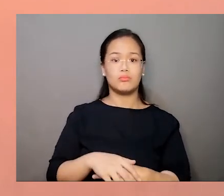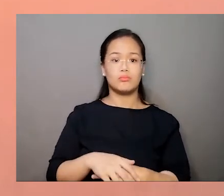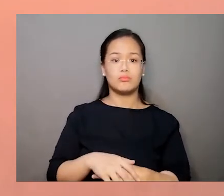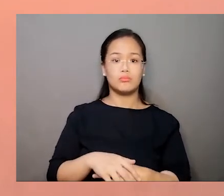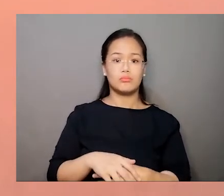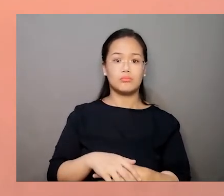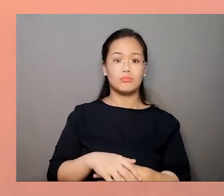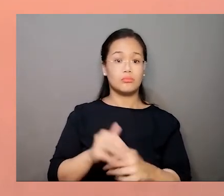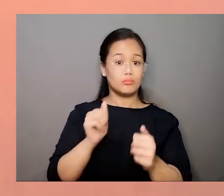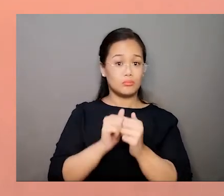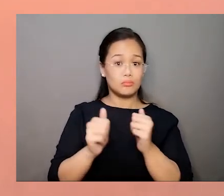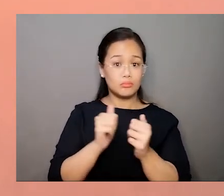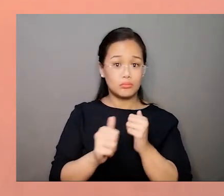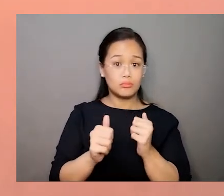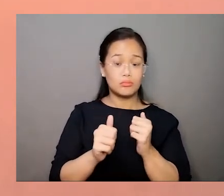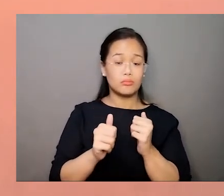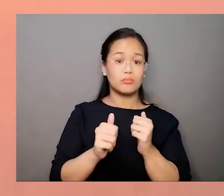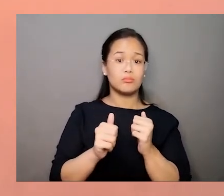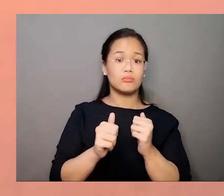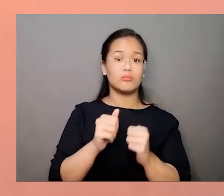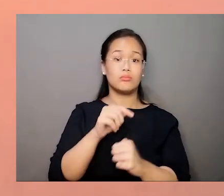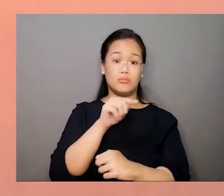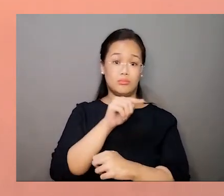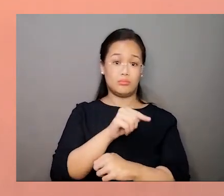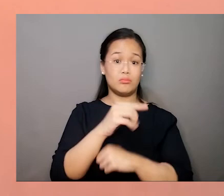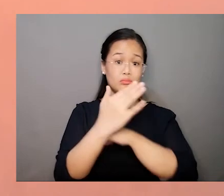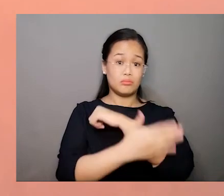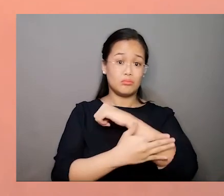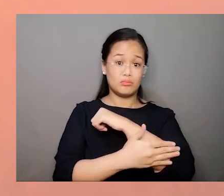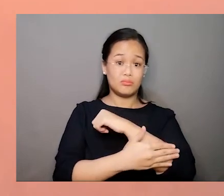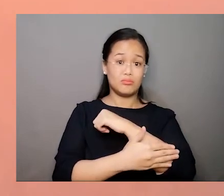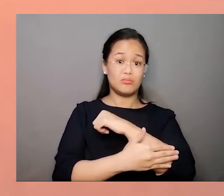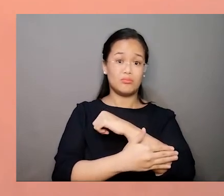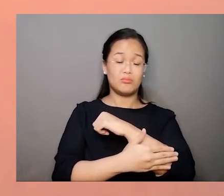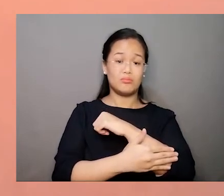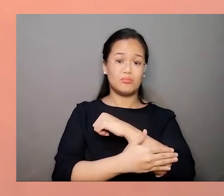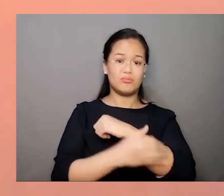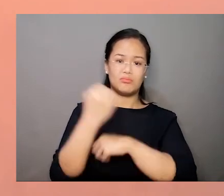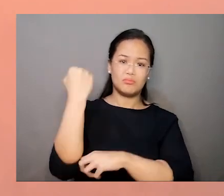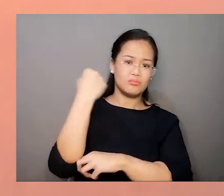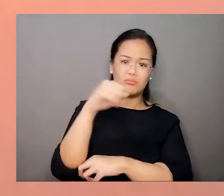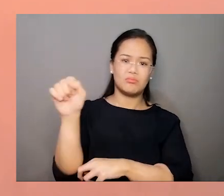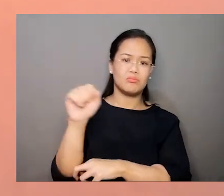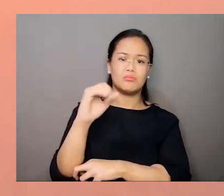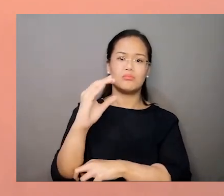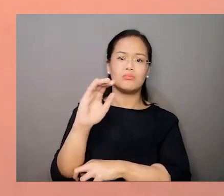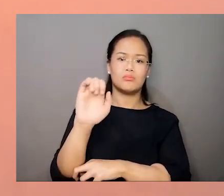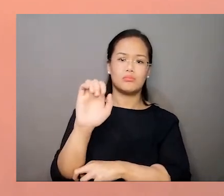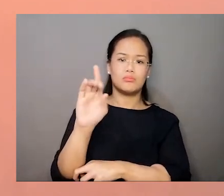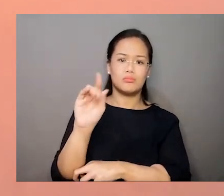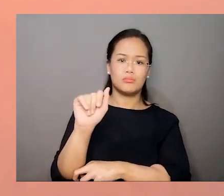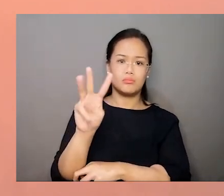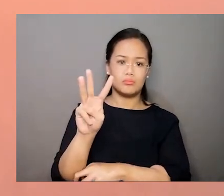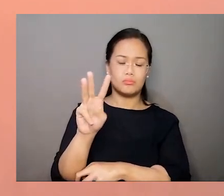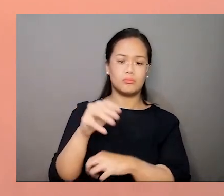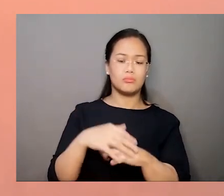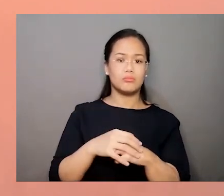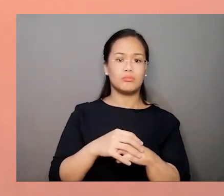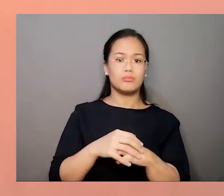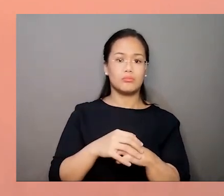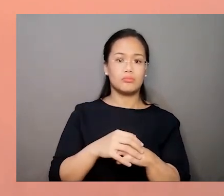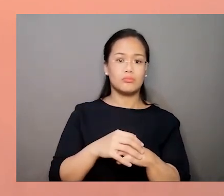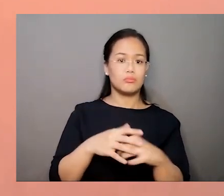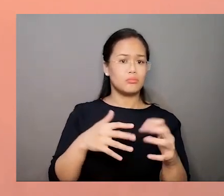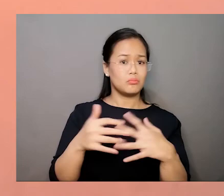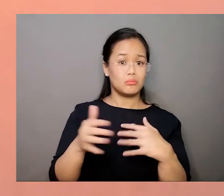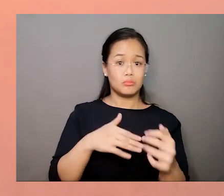the state then, would be in violation of CEDAW, despite the fact that the act is not inflicted by state